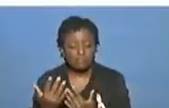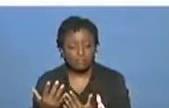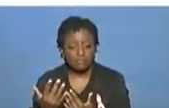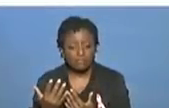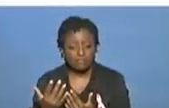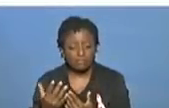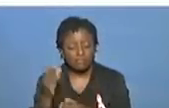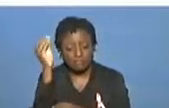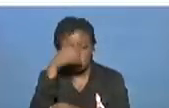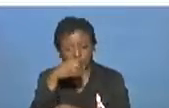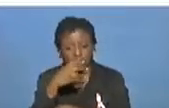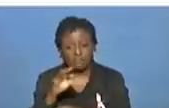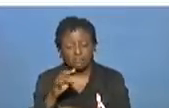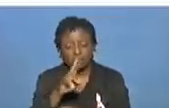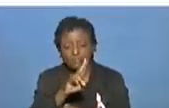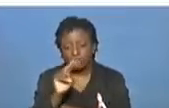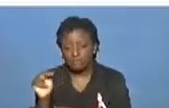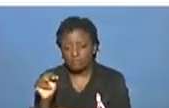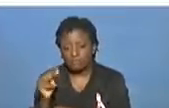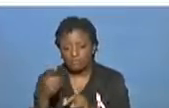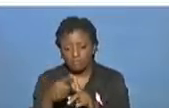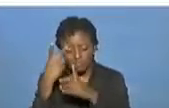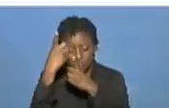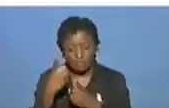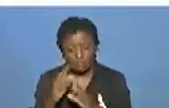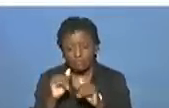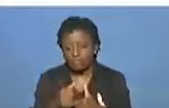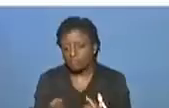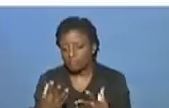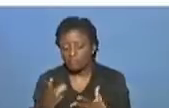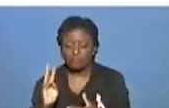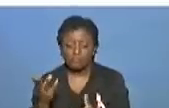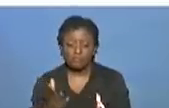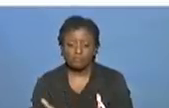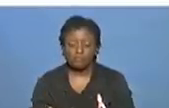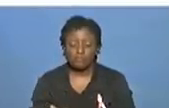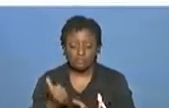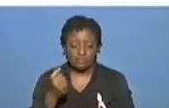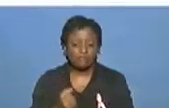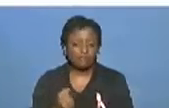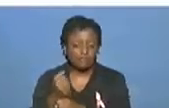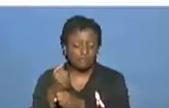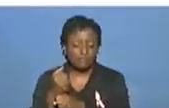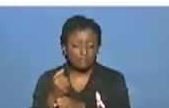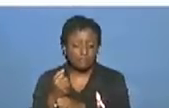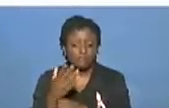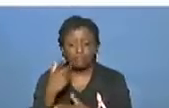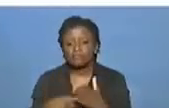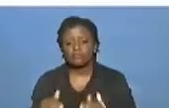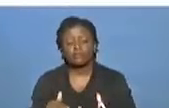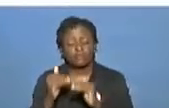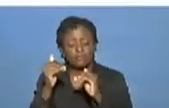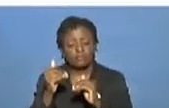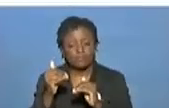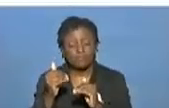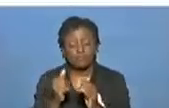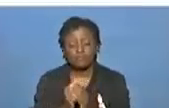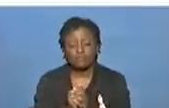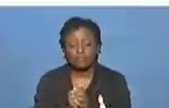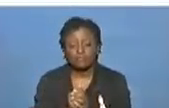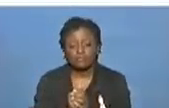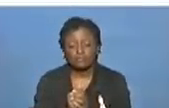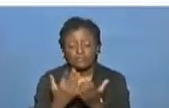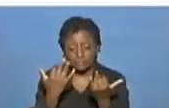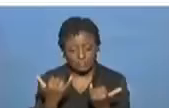United Nations to determine to what extent we're going to be engaged and at what level we'd be engaged. At